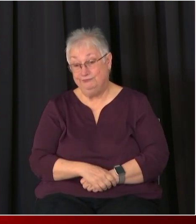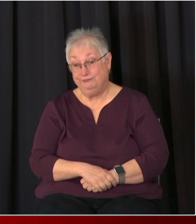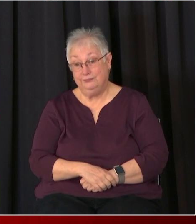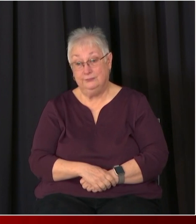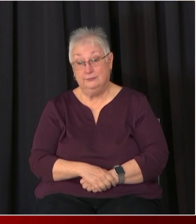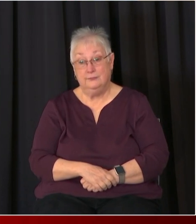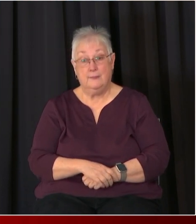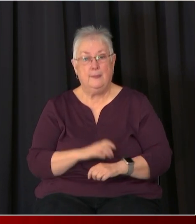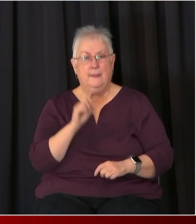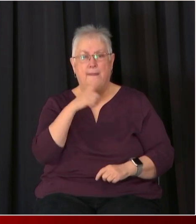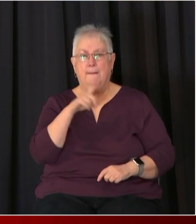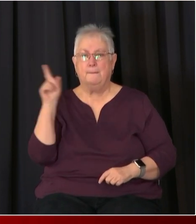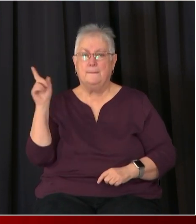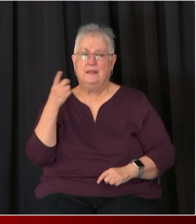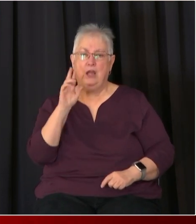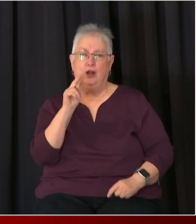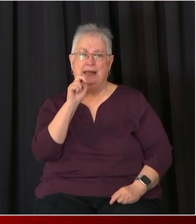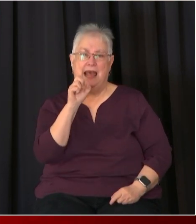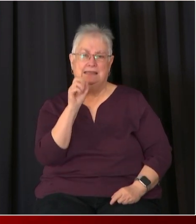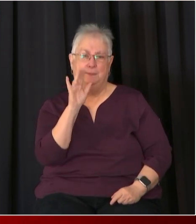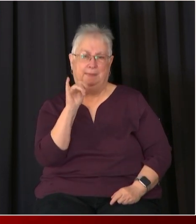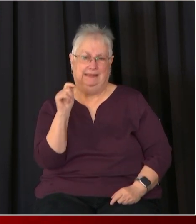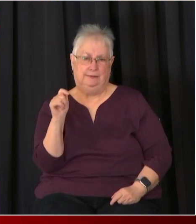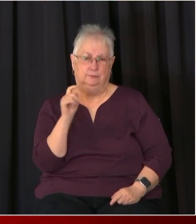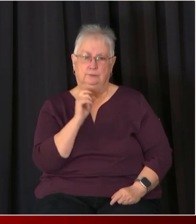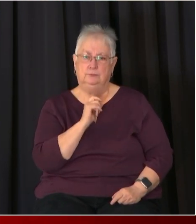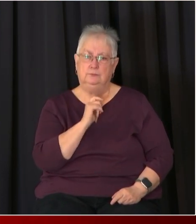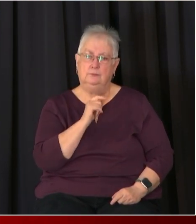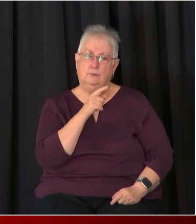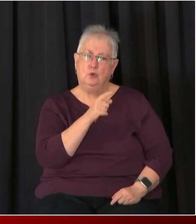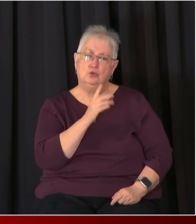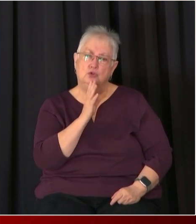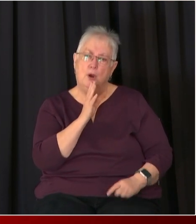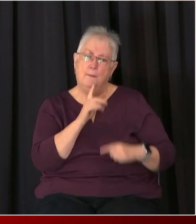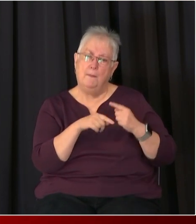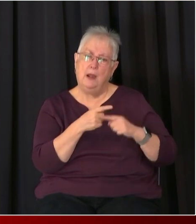Nestor, you talked in the past about a committee